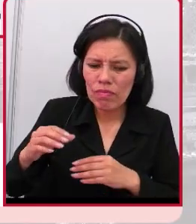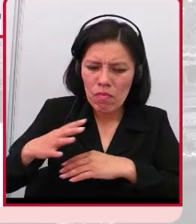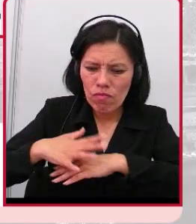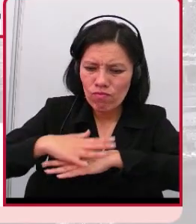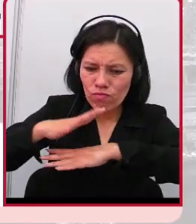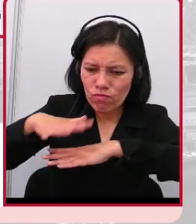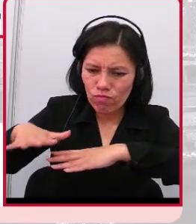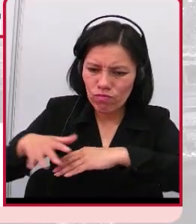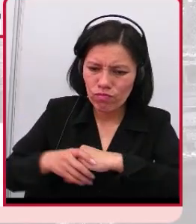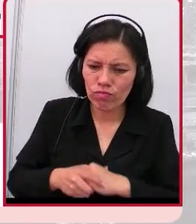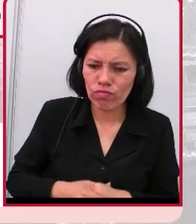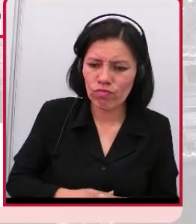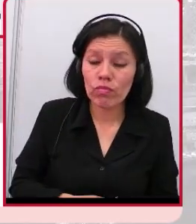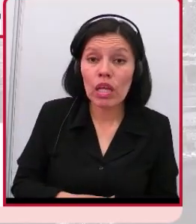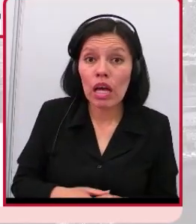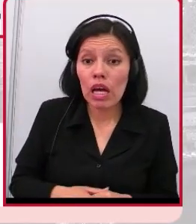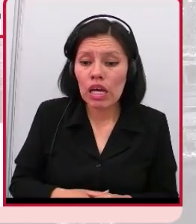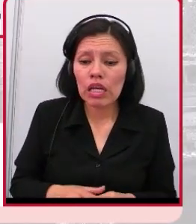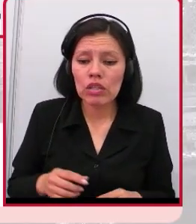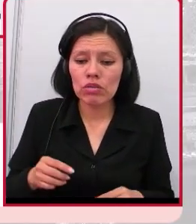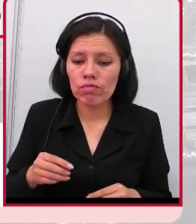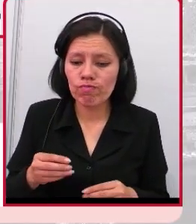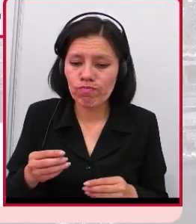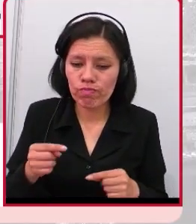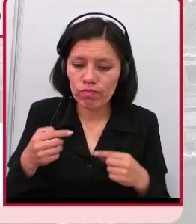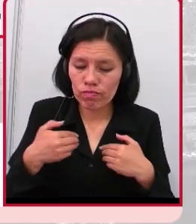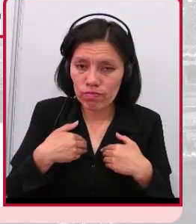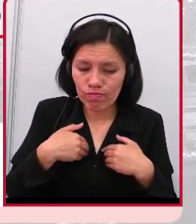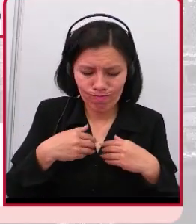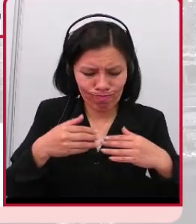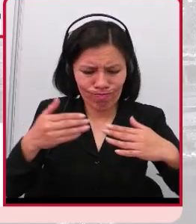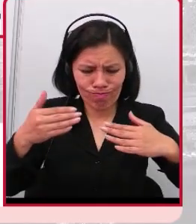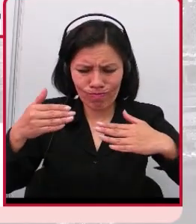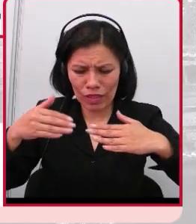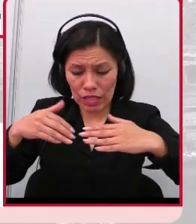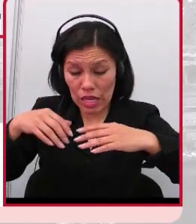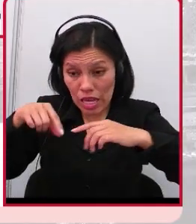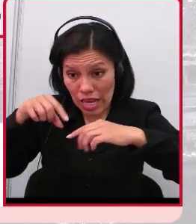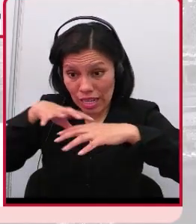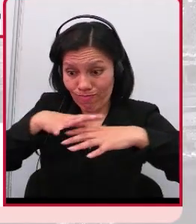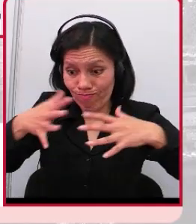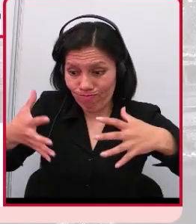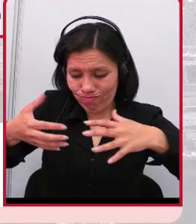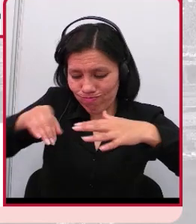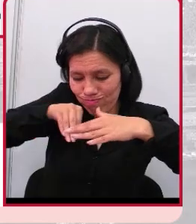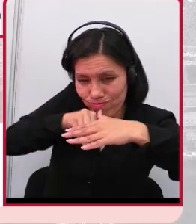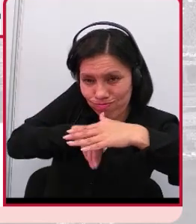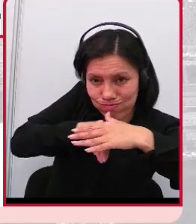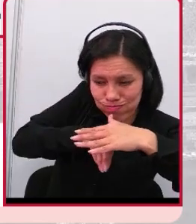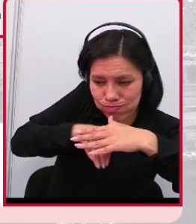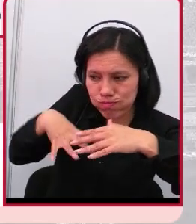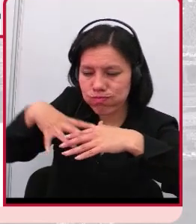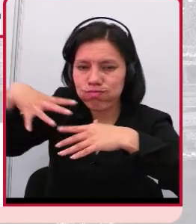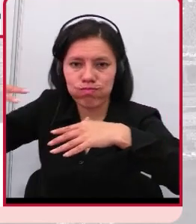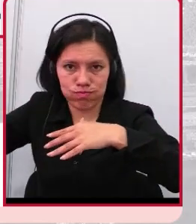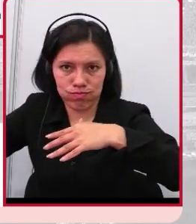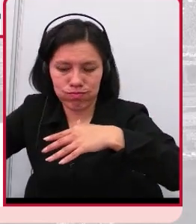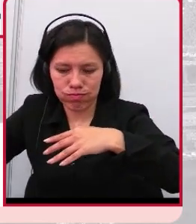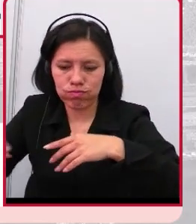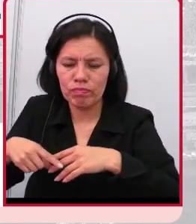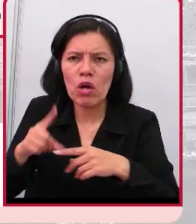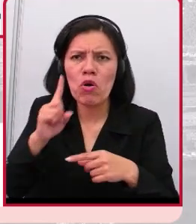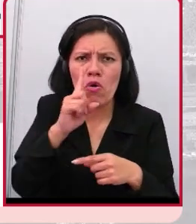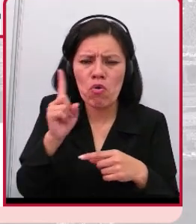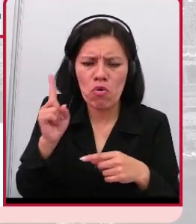that generated a metamorphization of rocks, that is a skarn near the endoskarn near the intrusive